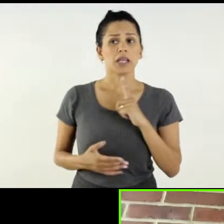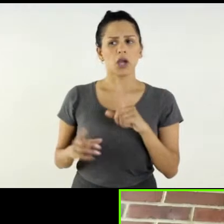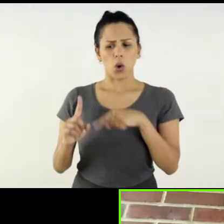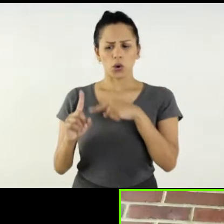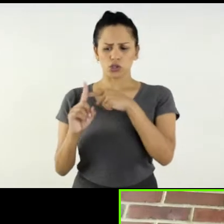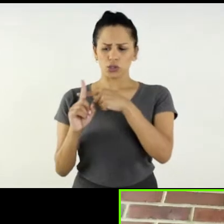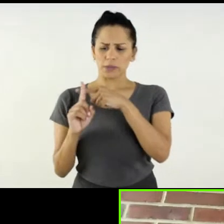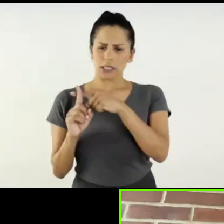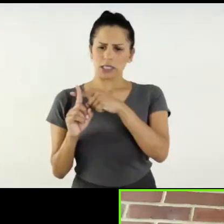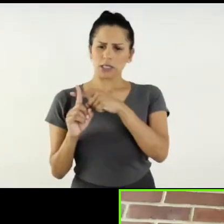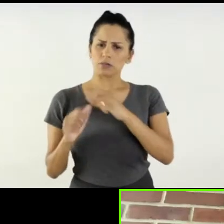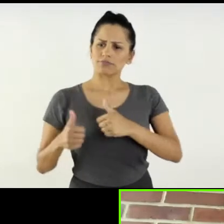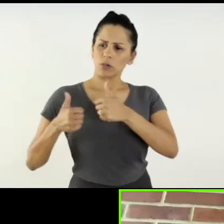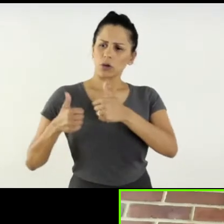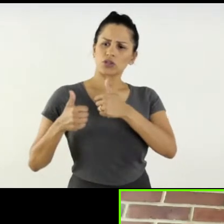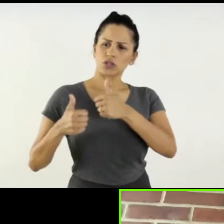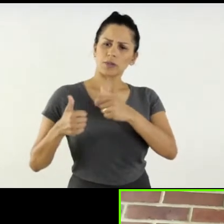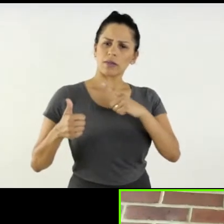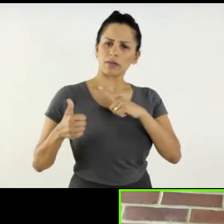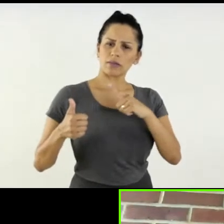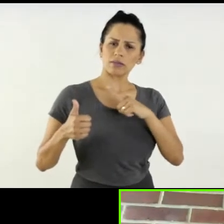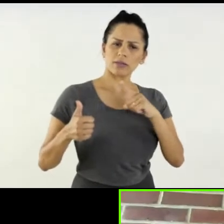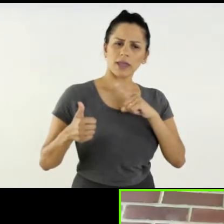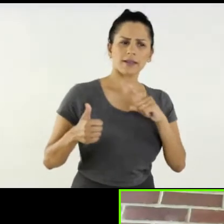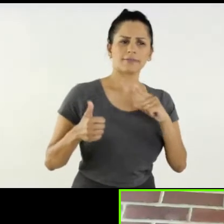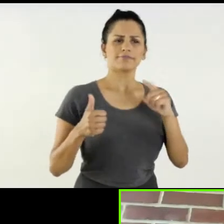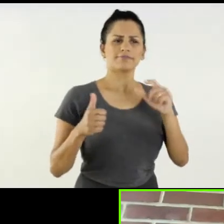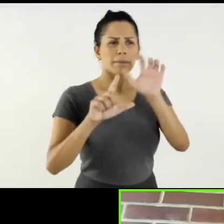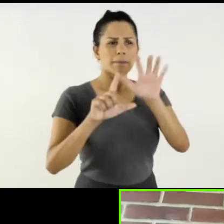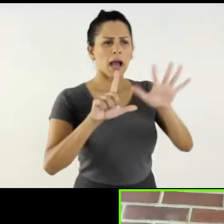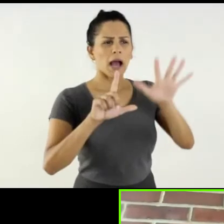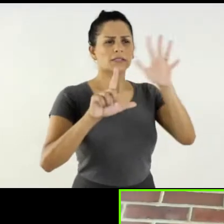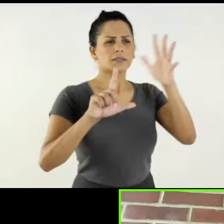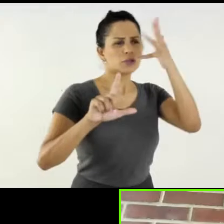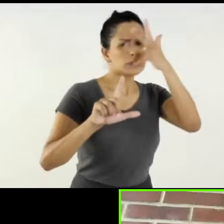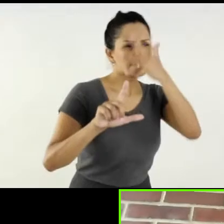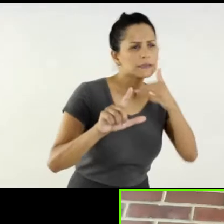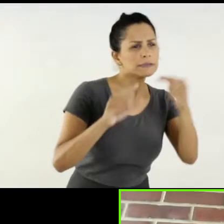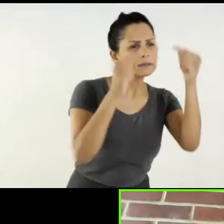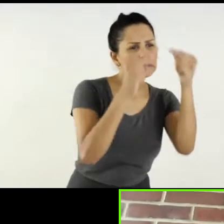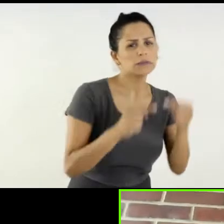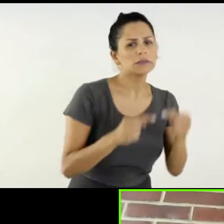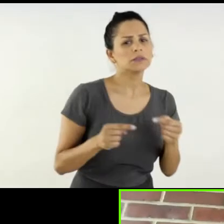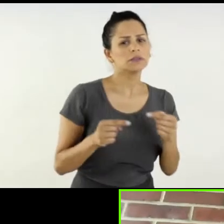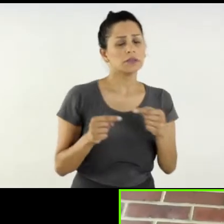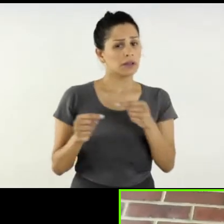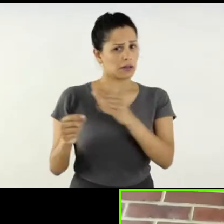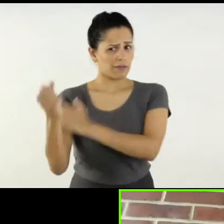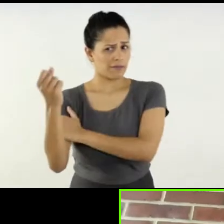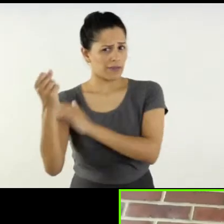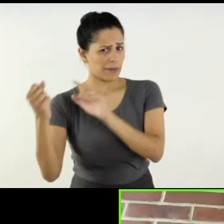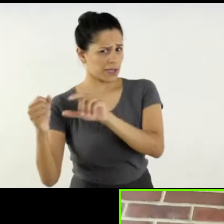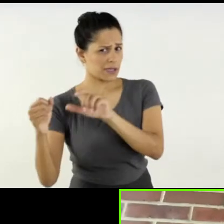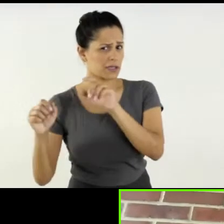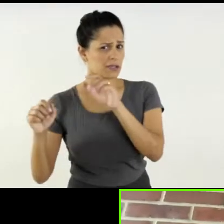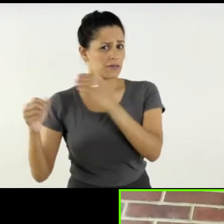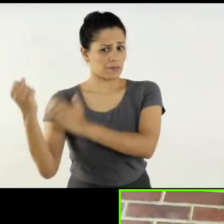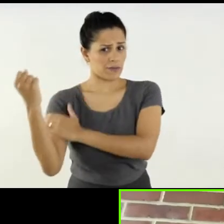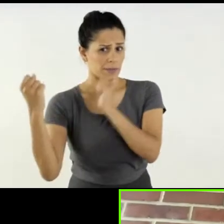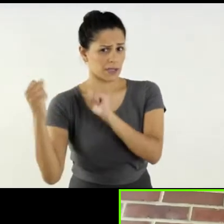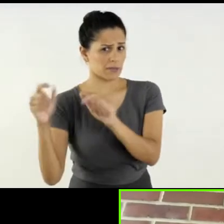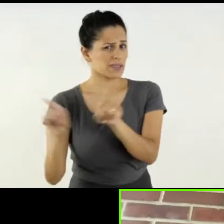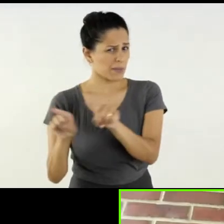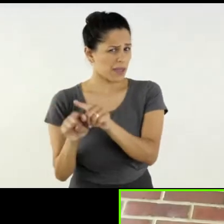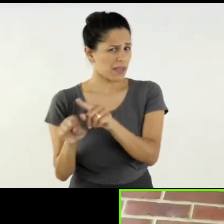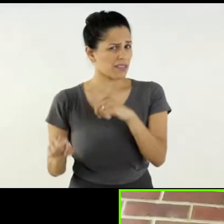And if this isn't too abstruse, does feminism change the way we see? I mean, this is a question that the great